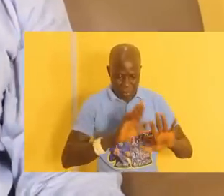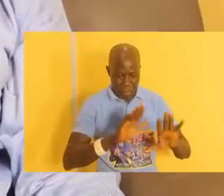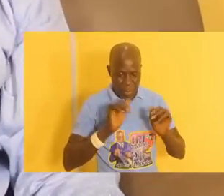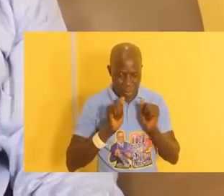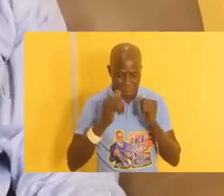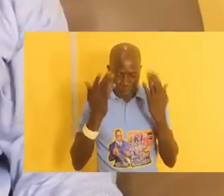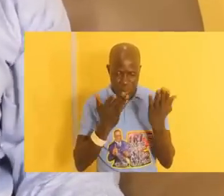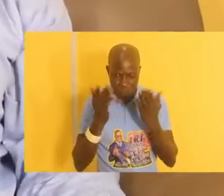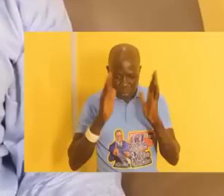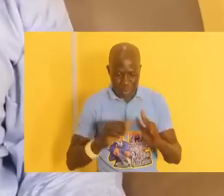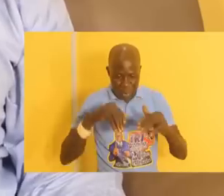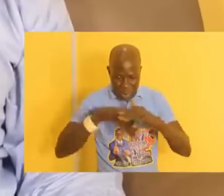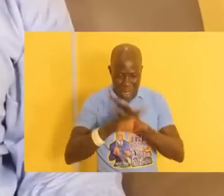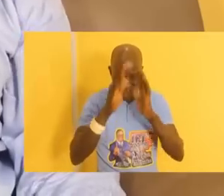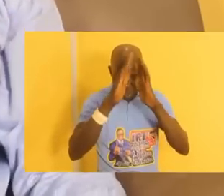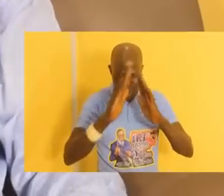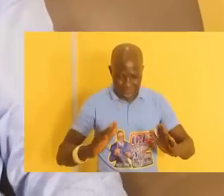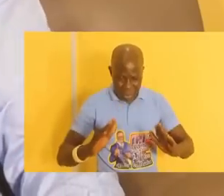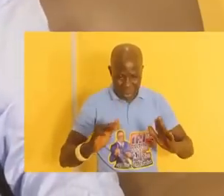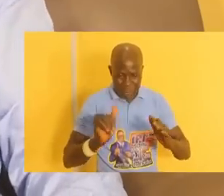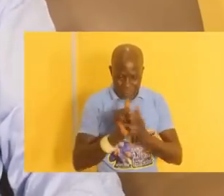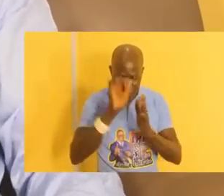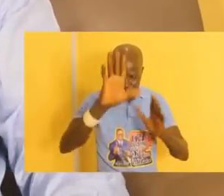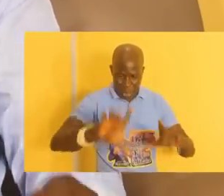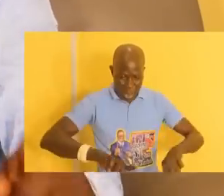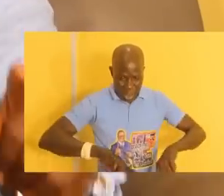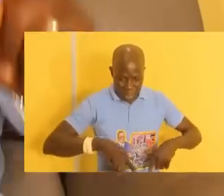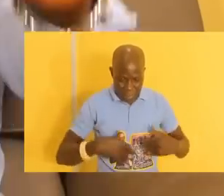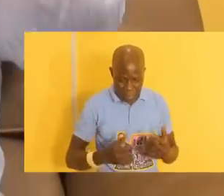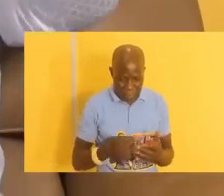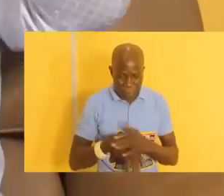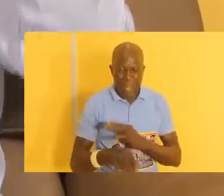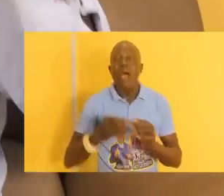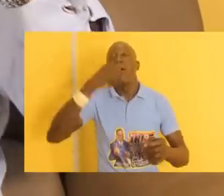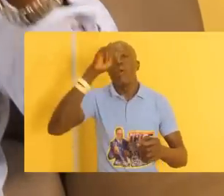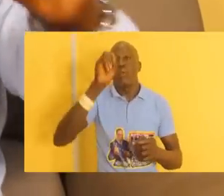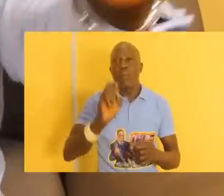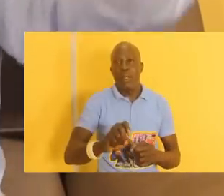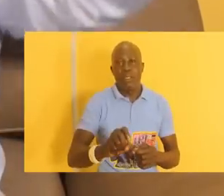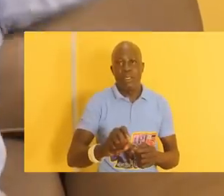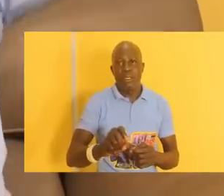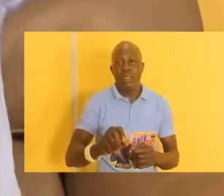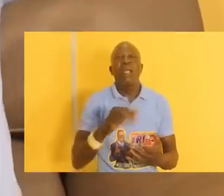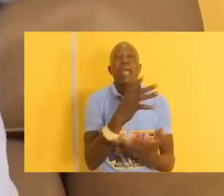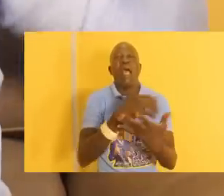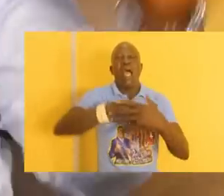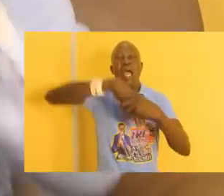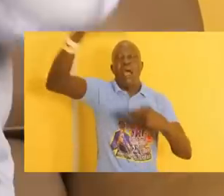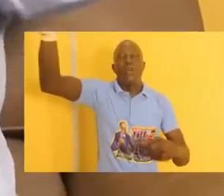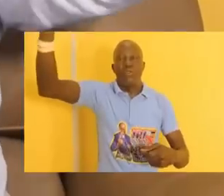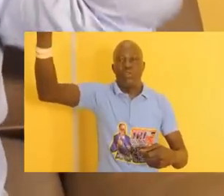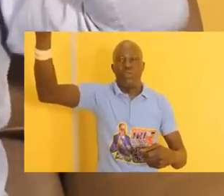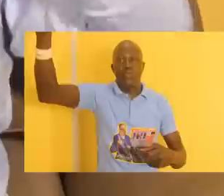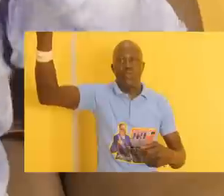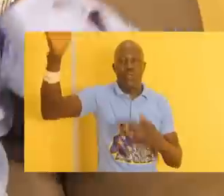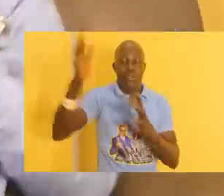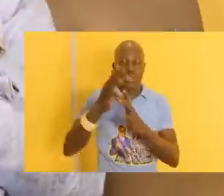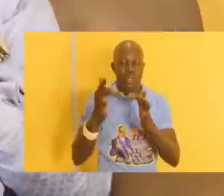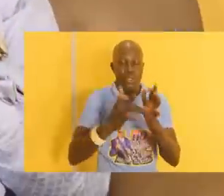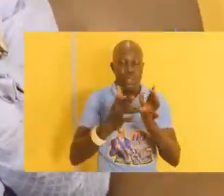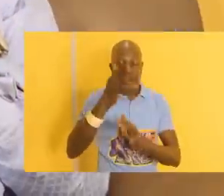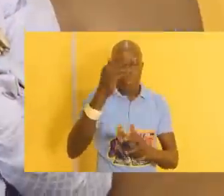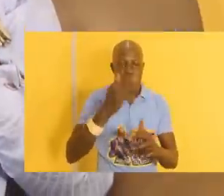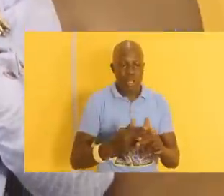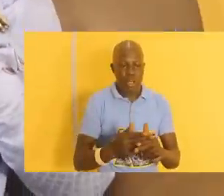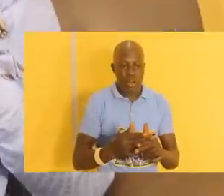of slavery. Ninu ile yen. In that house. Ninu aye. In your life. Mo pase. I command. Oya jade. Amen. Out